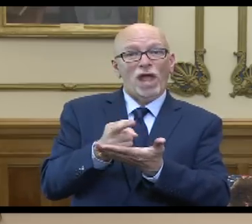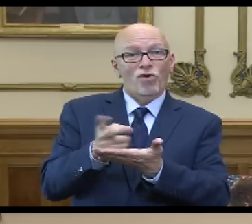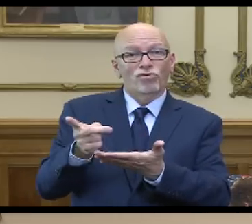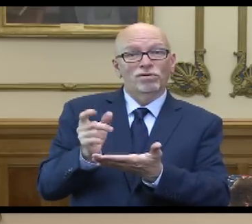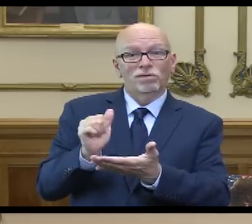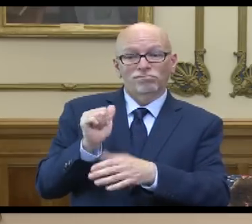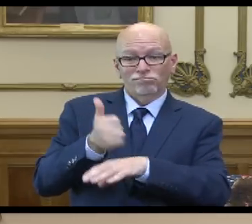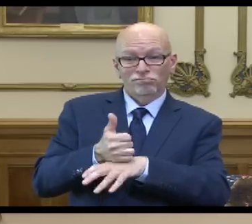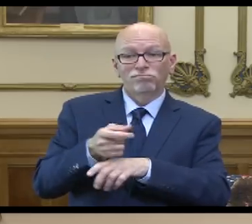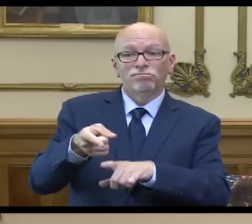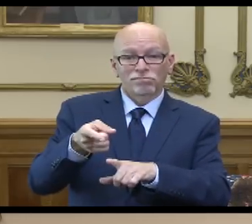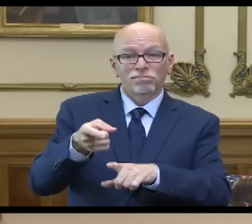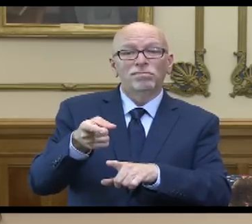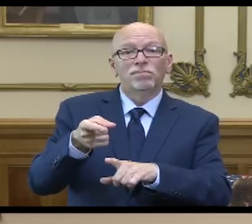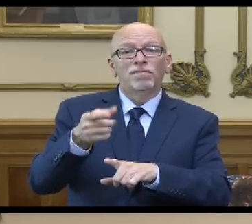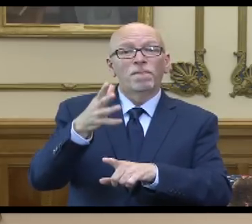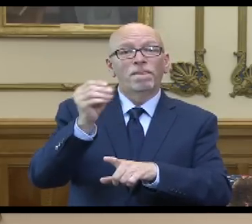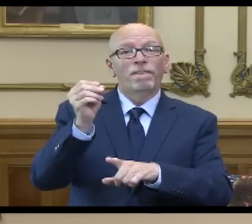and the